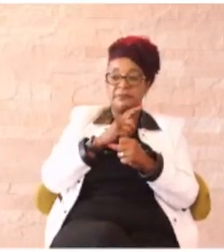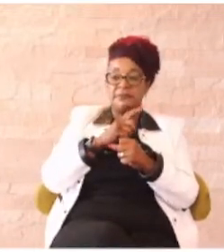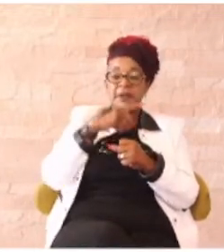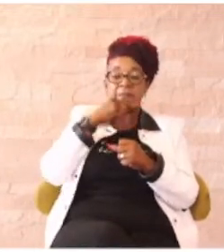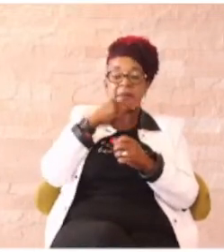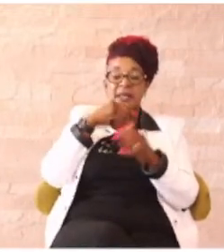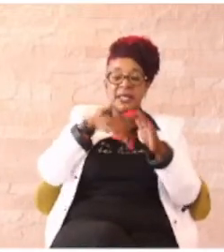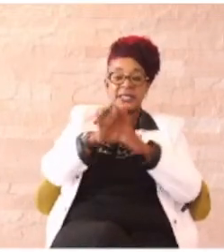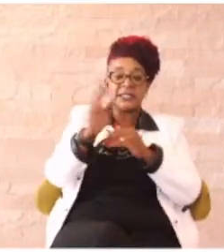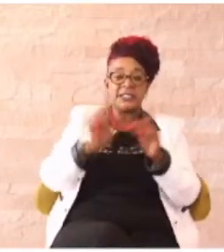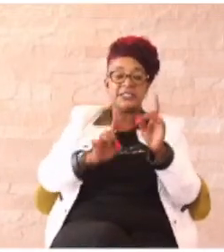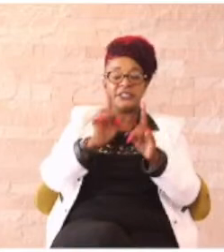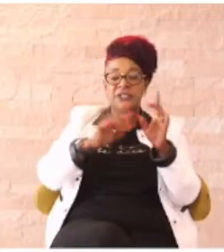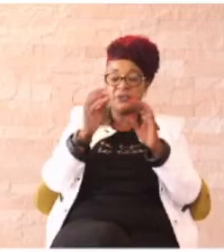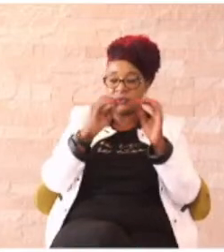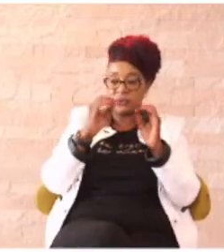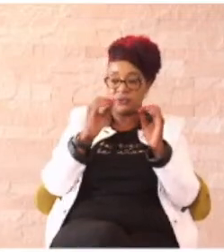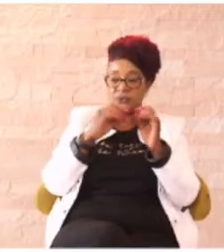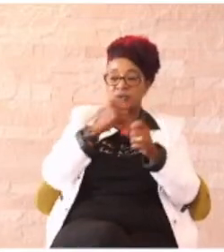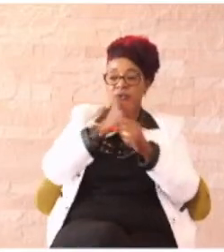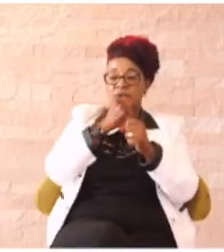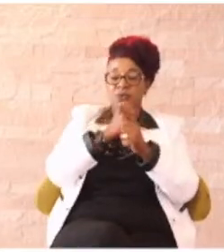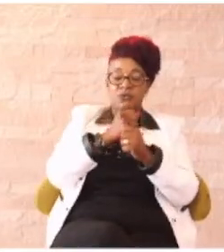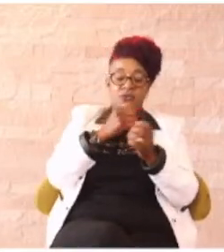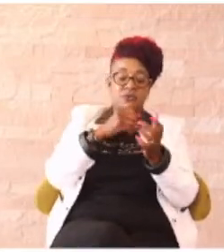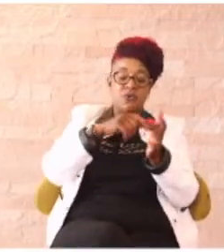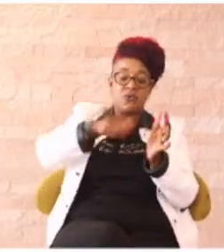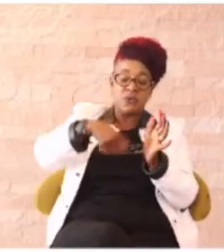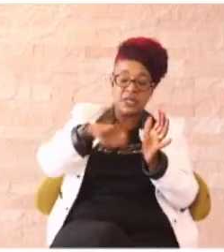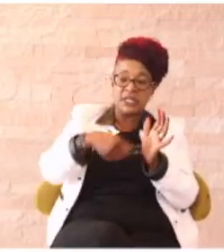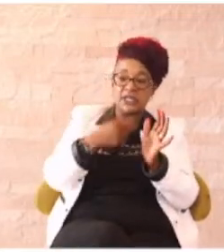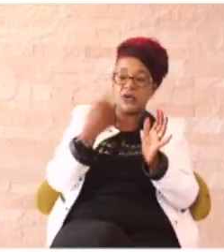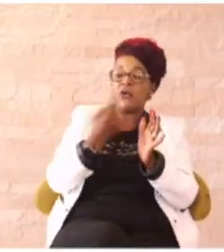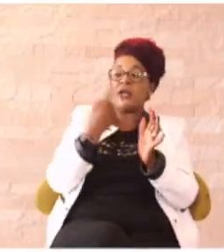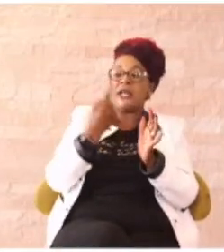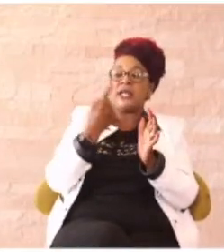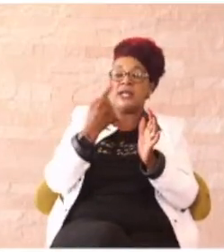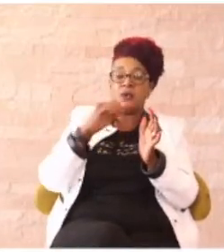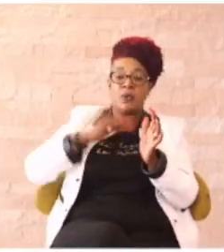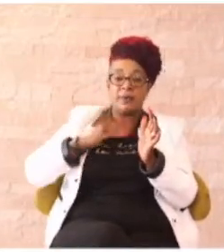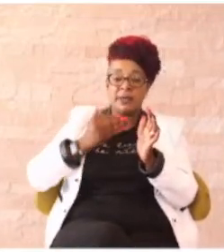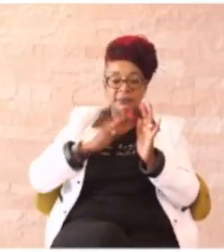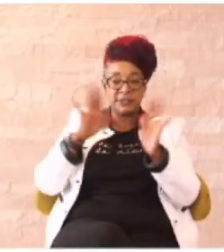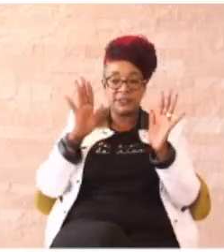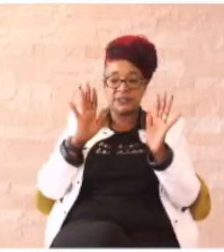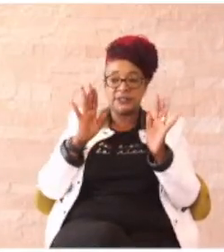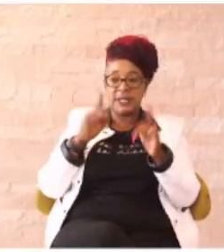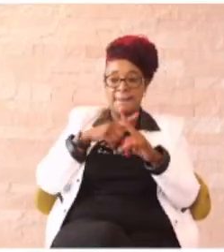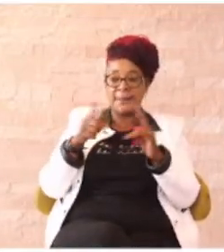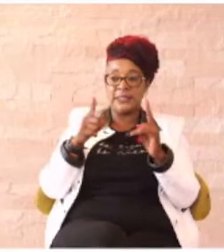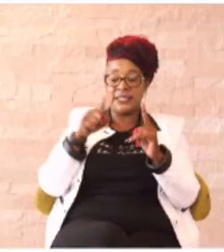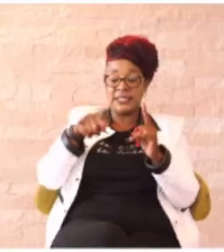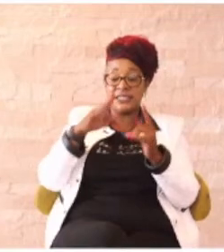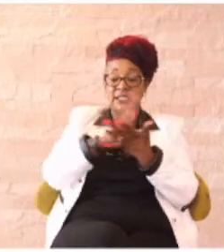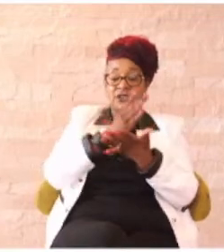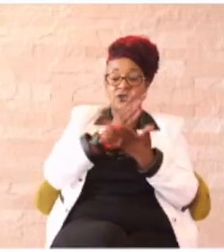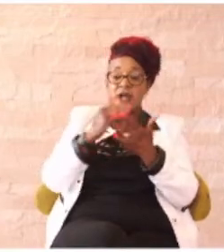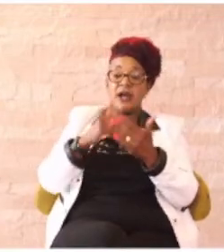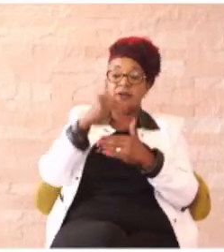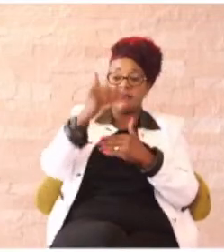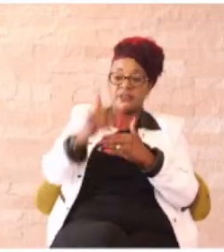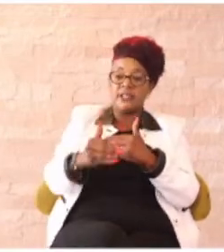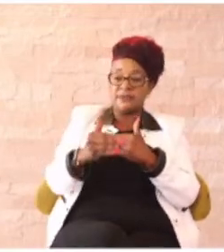do some activities, cooking. It's only given for women. But in this session, after this